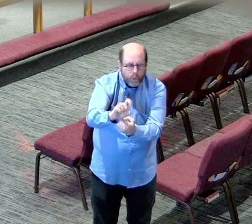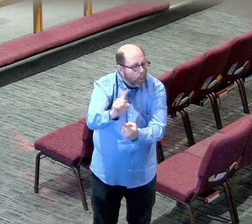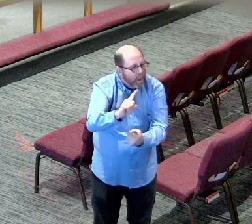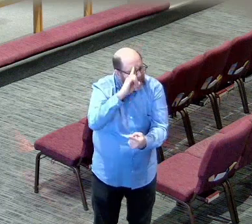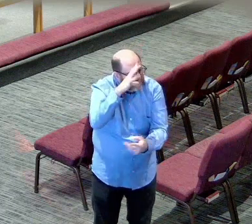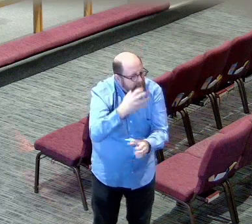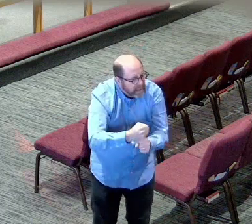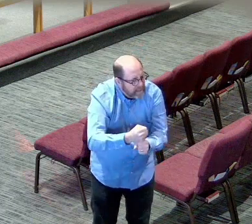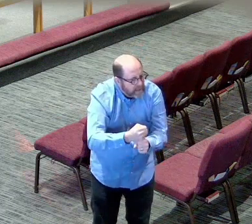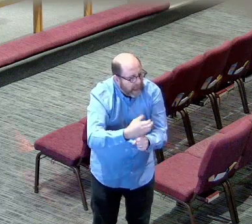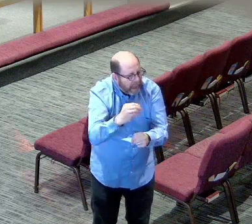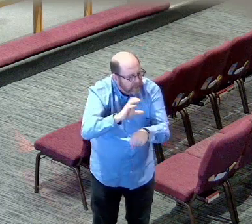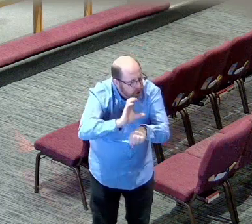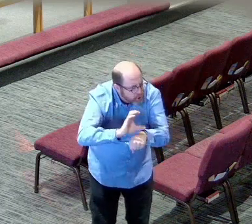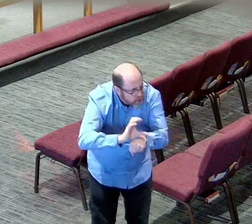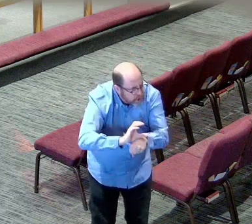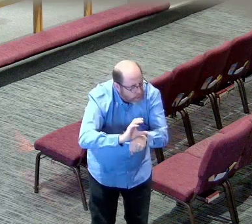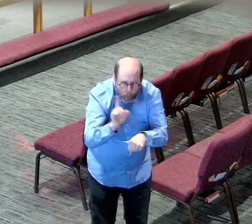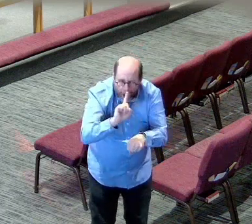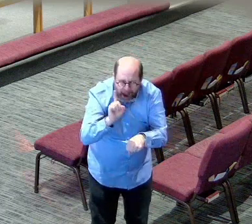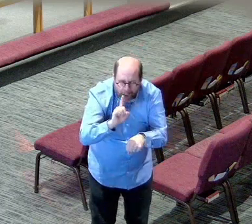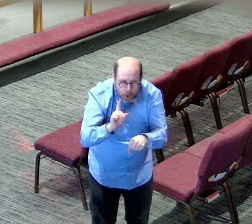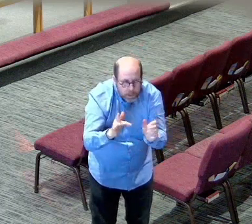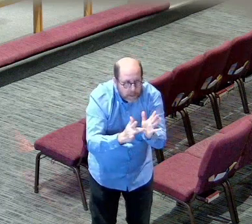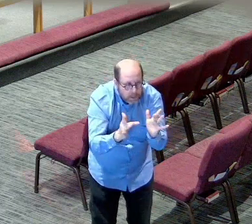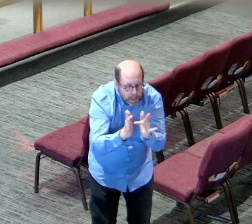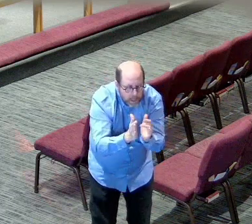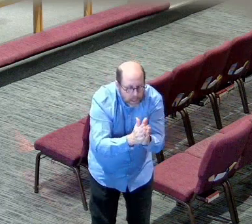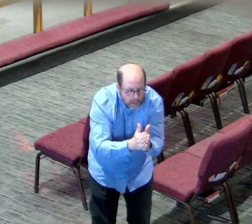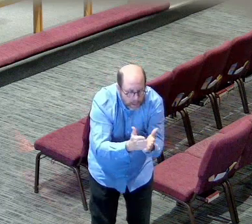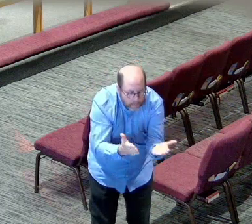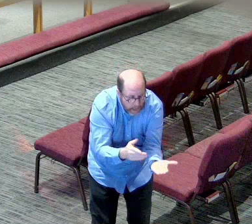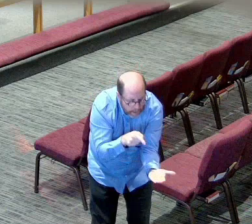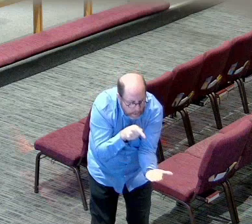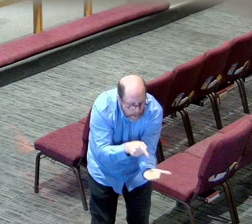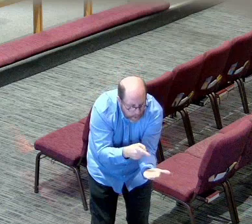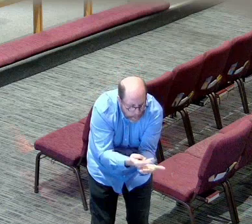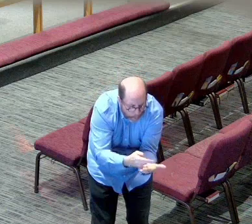of the church, is the Word of God, the Holy Scriptures.